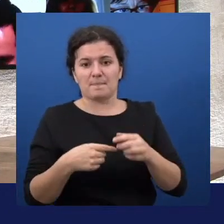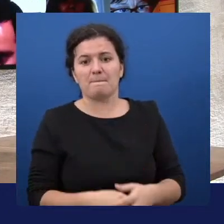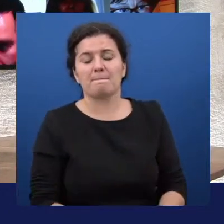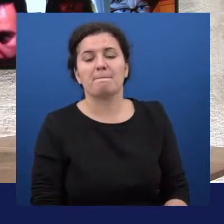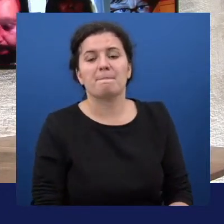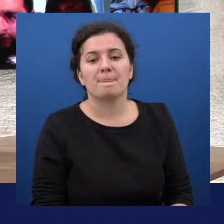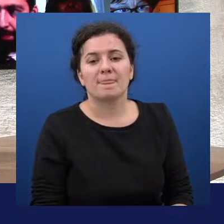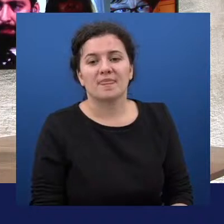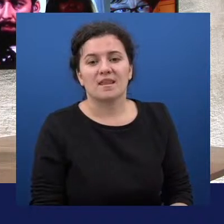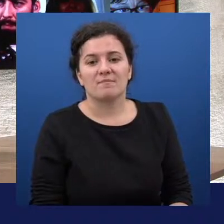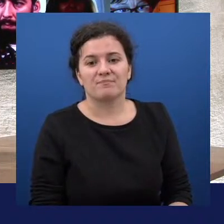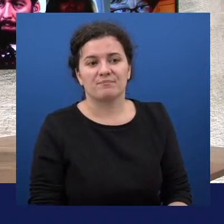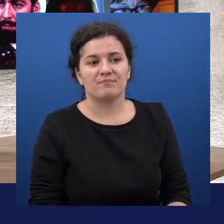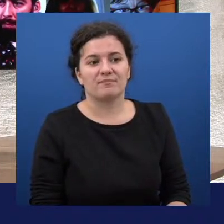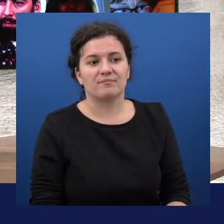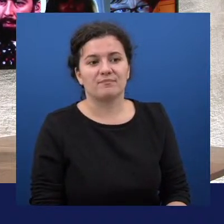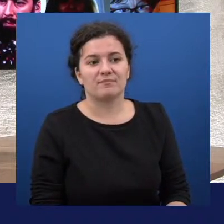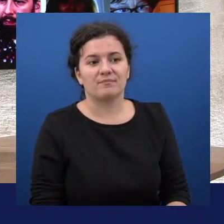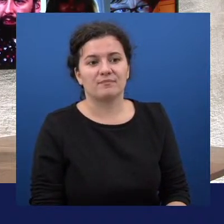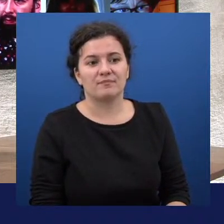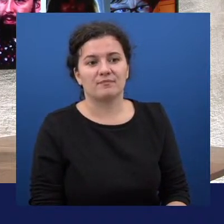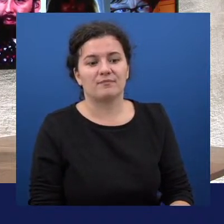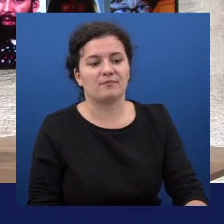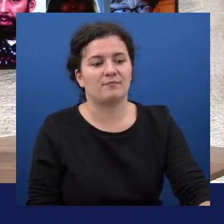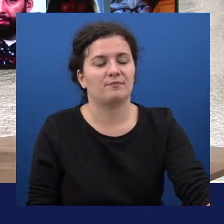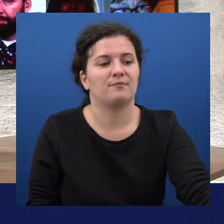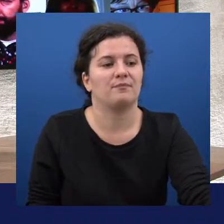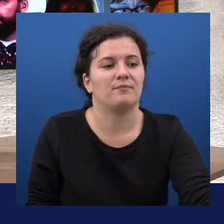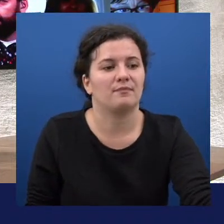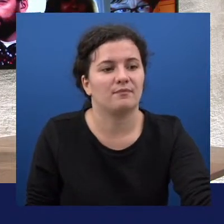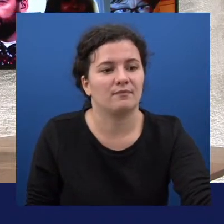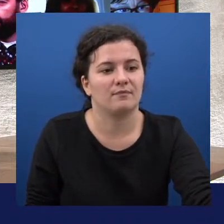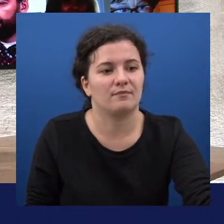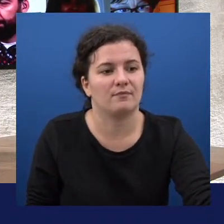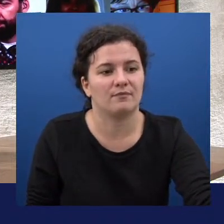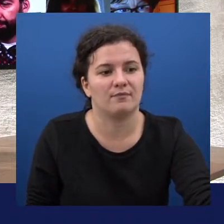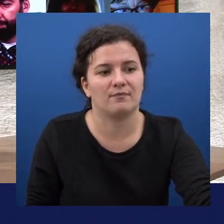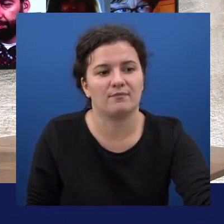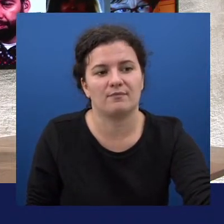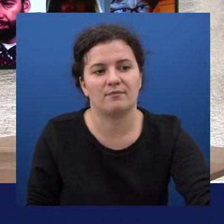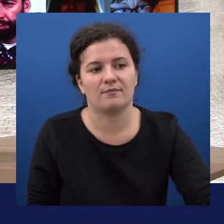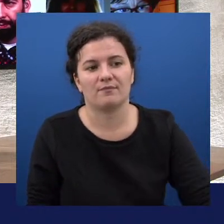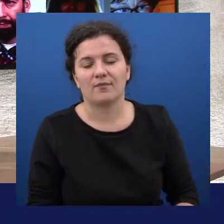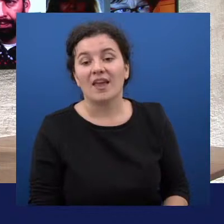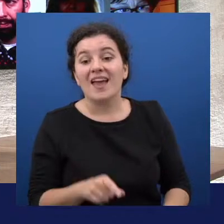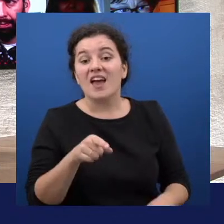the new one, the new service that they actually showcased at